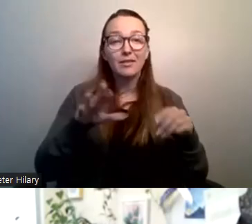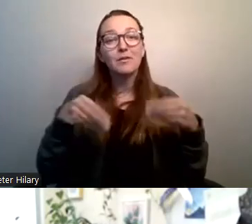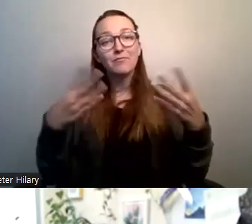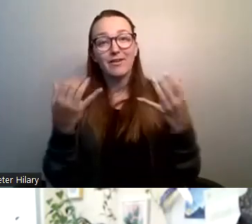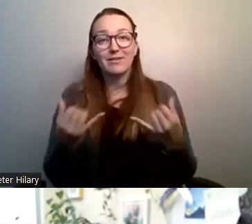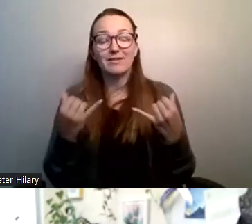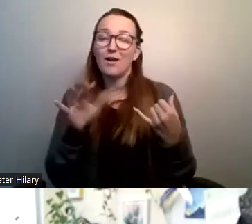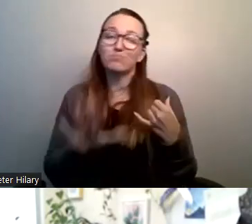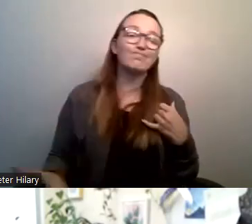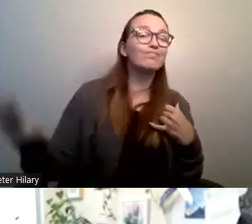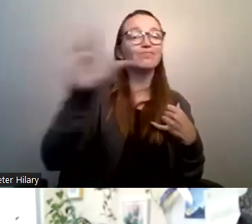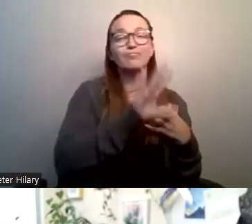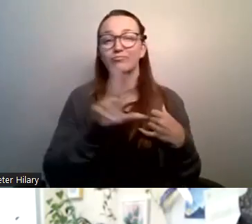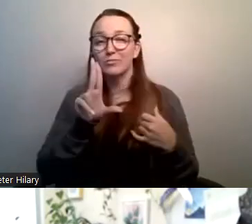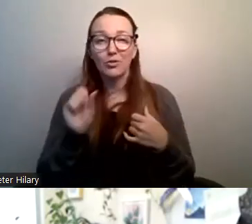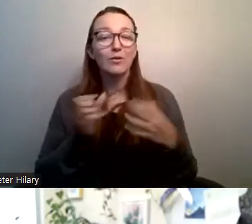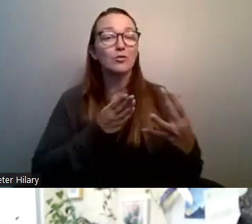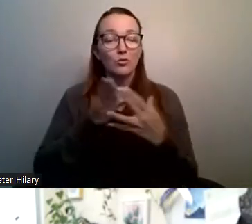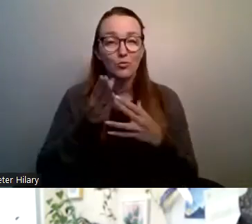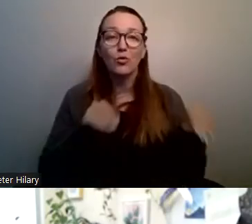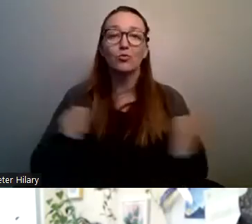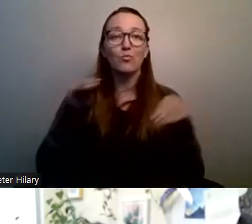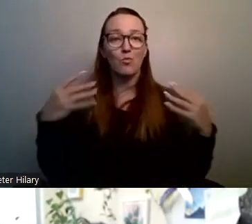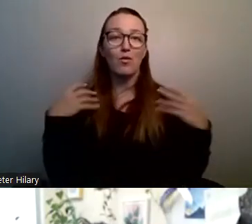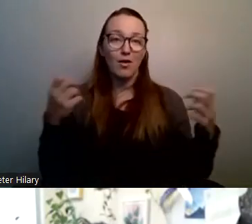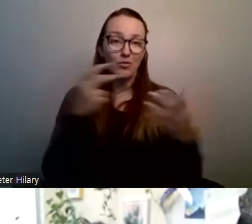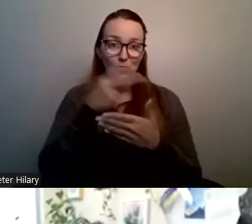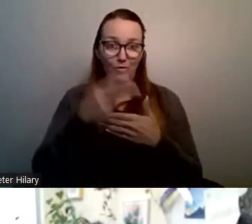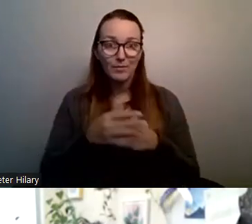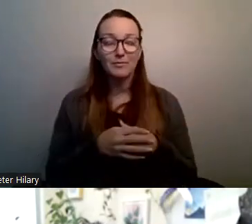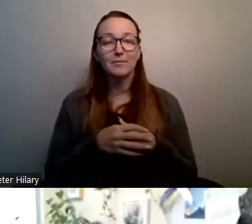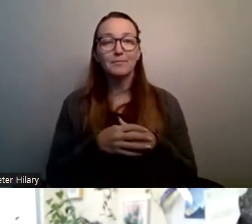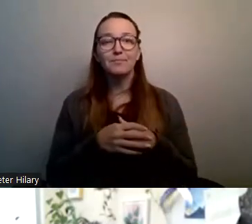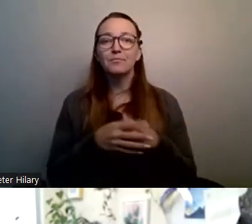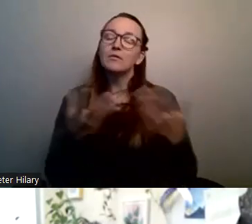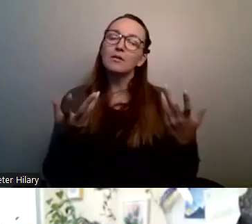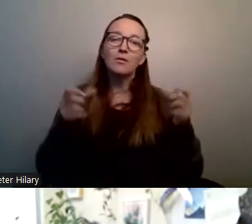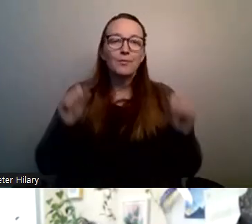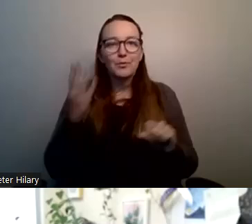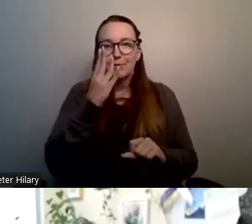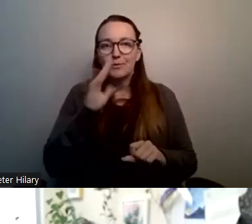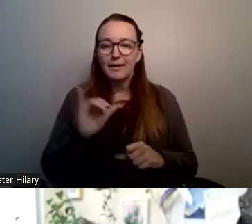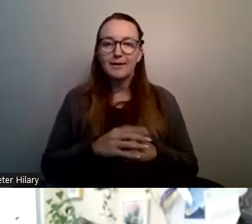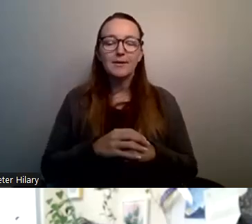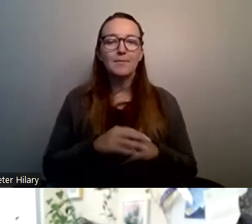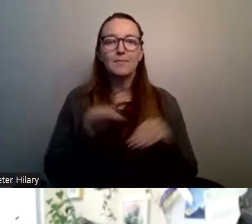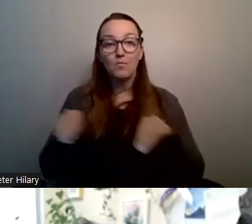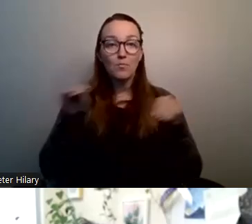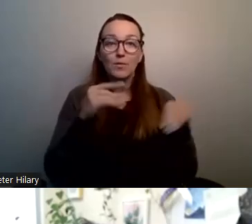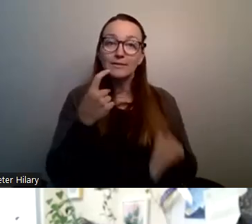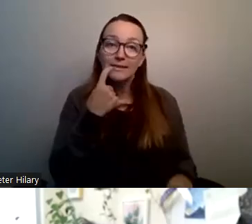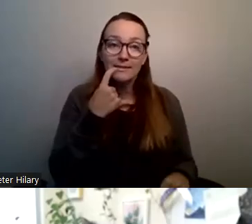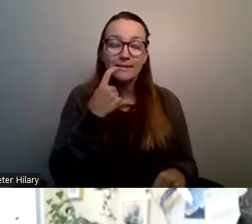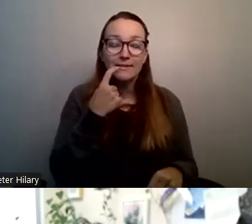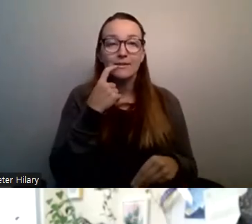the United States through mobile health programs. So it can be a portable dental clinic that